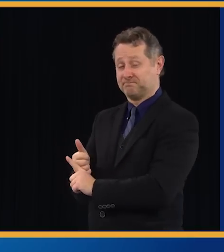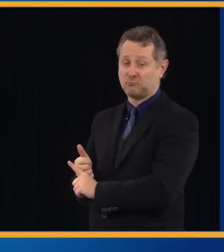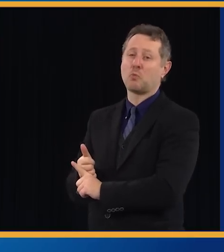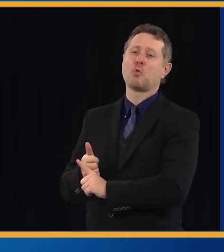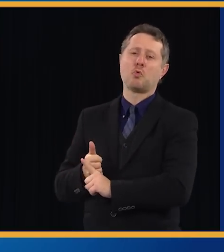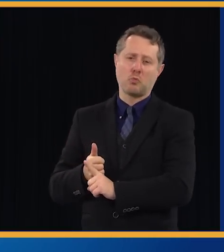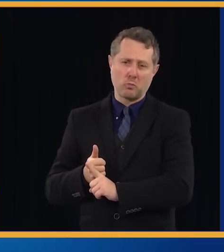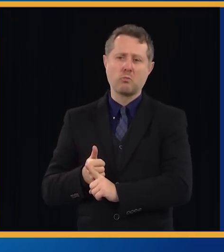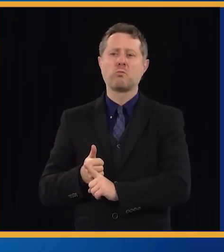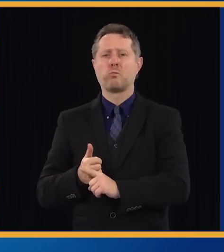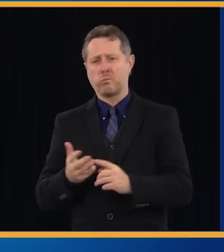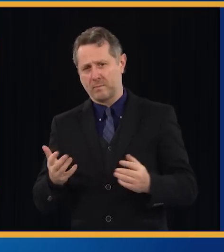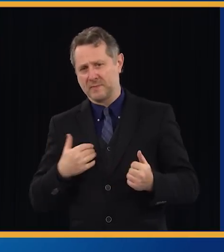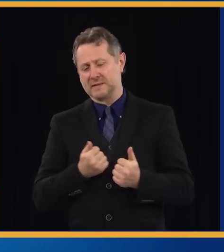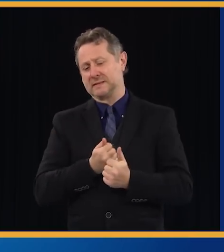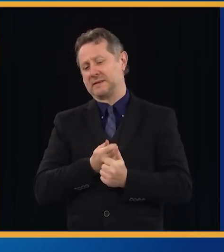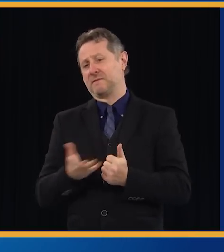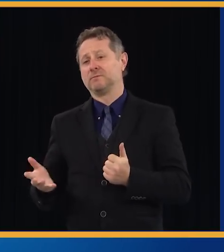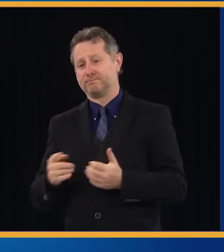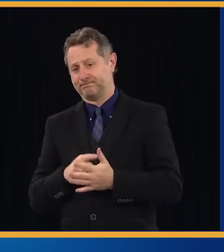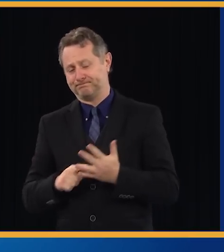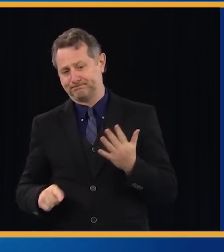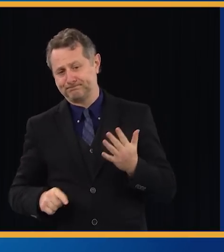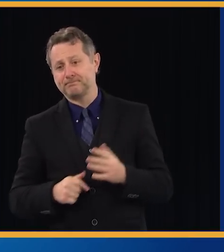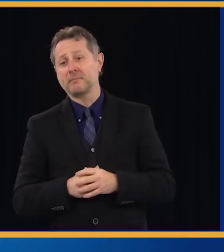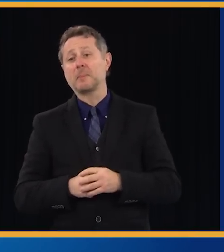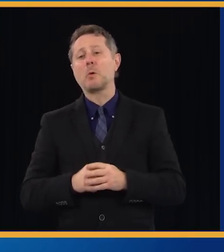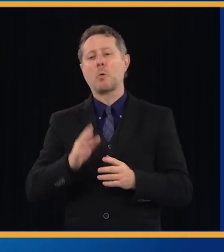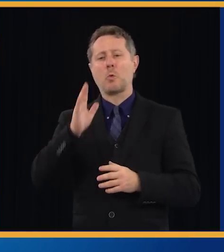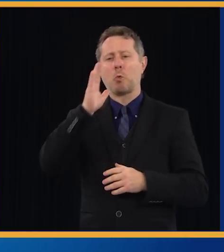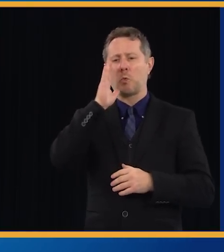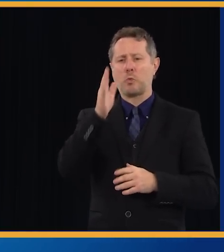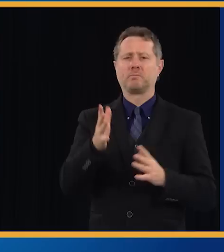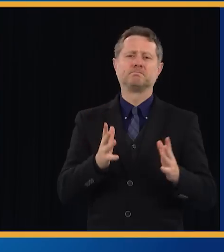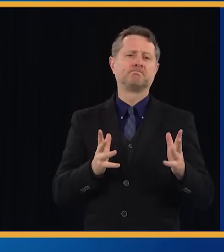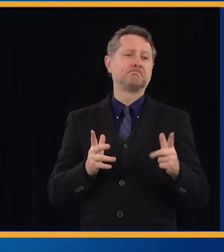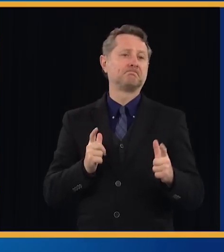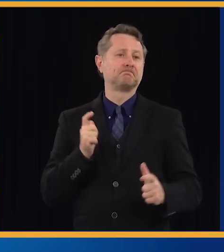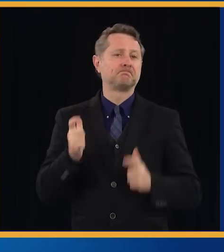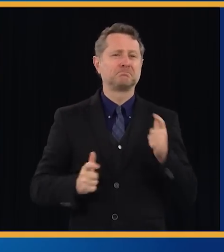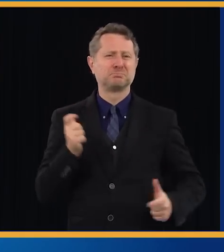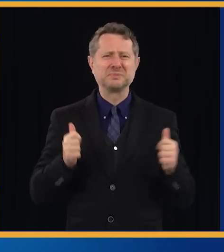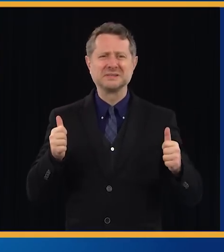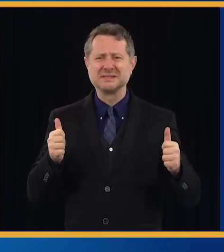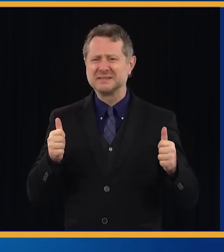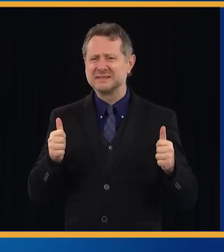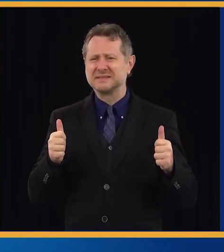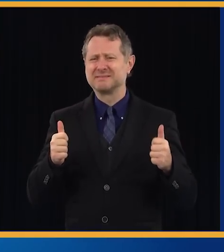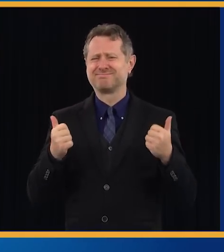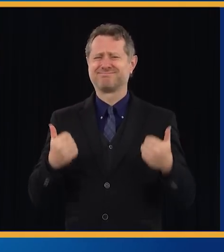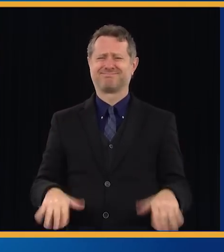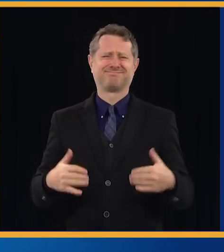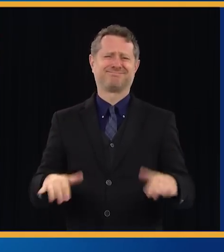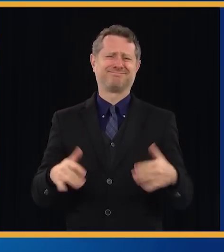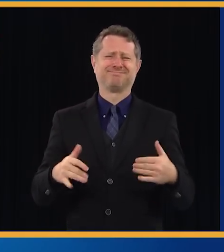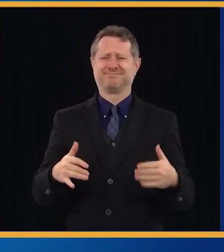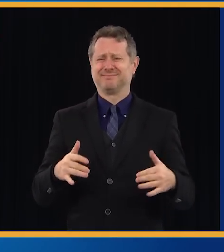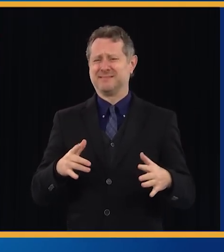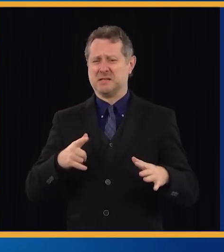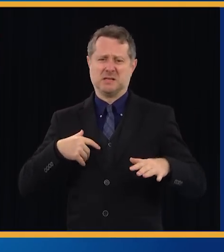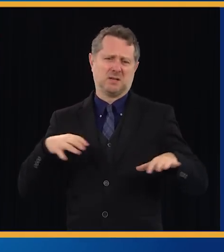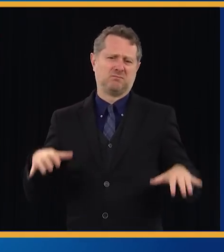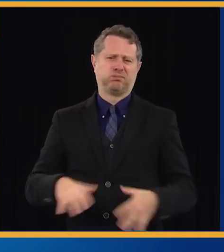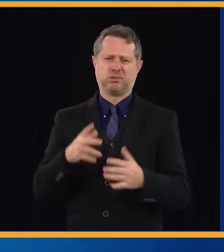is going to be a major operation that happens from now until the situation is